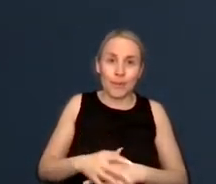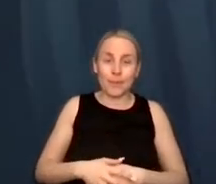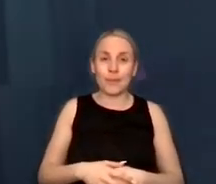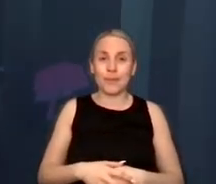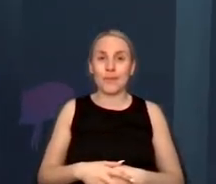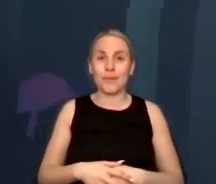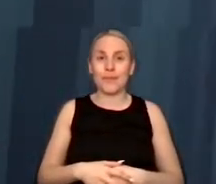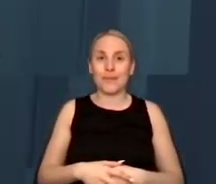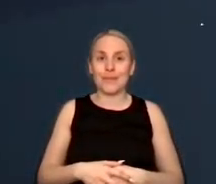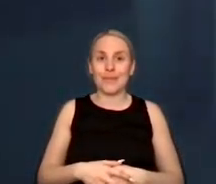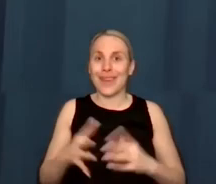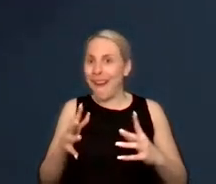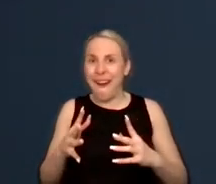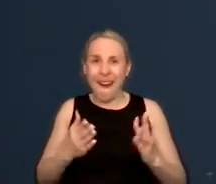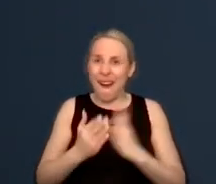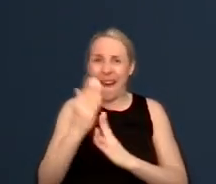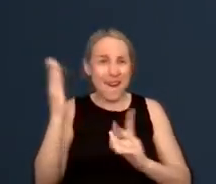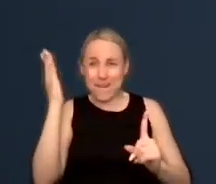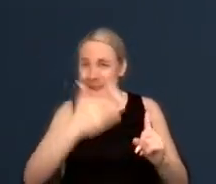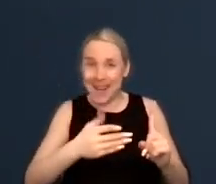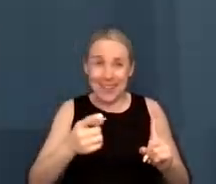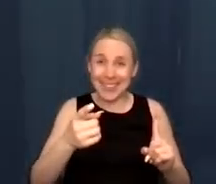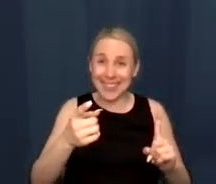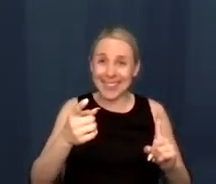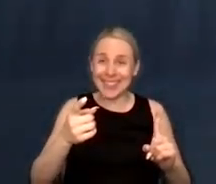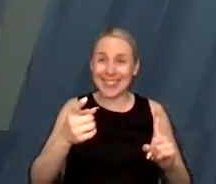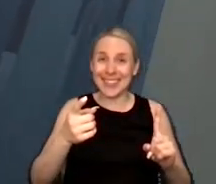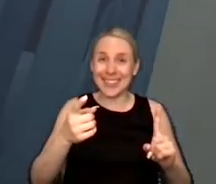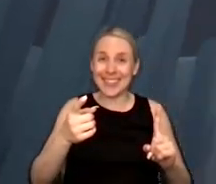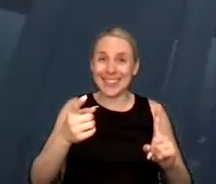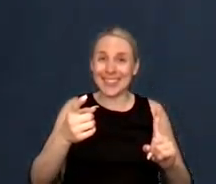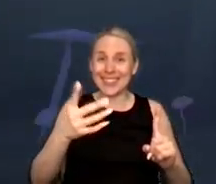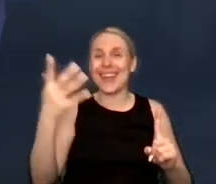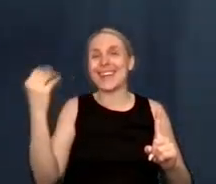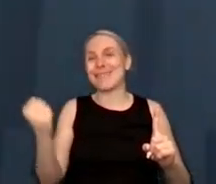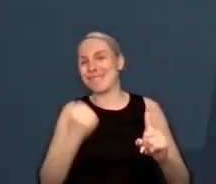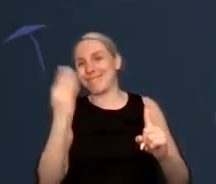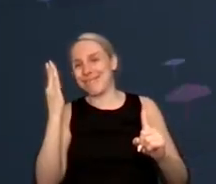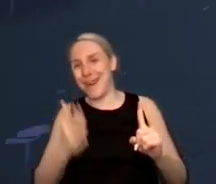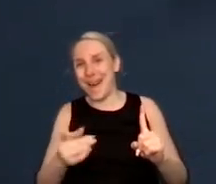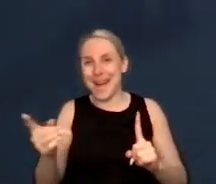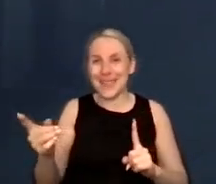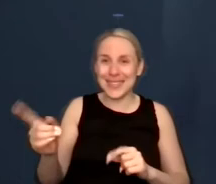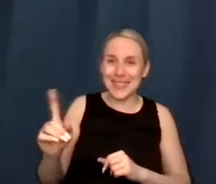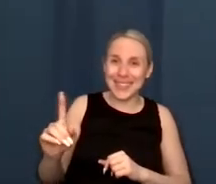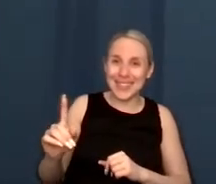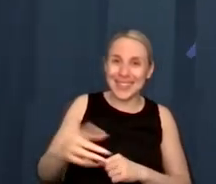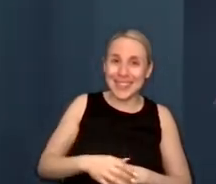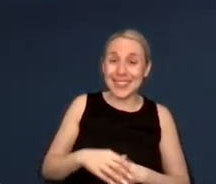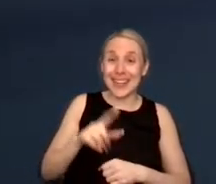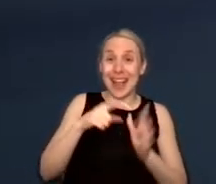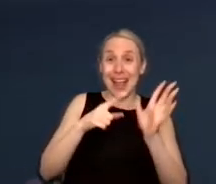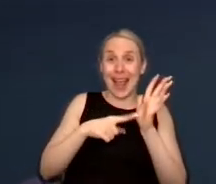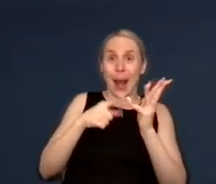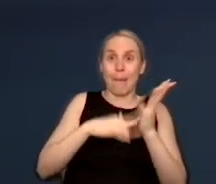Oh, you just walked right past it. So we just walked past like an Easter egg of the game. Yeah. Where? It's also Callum's greatest fear. We had a great